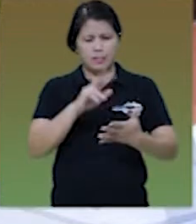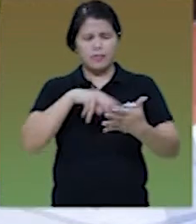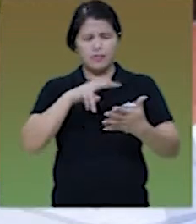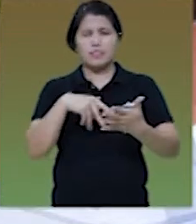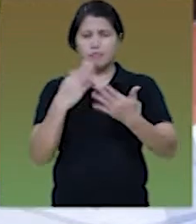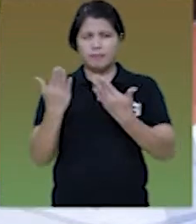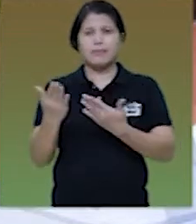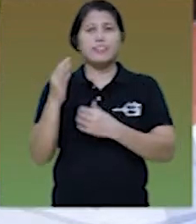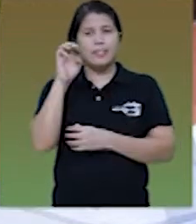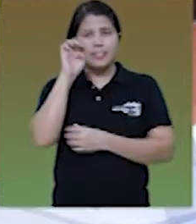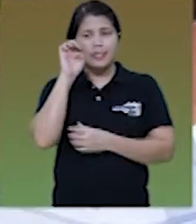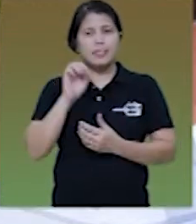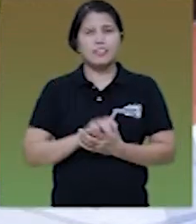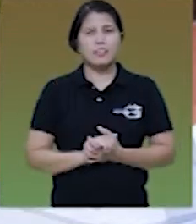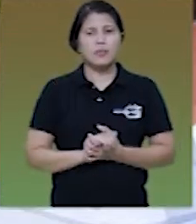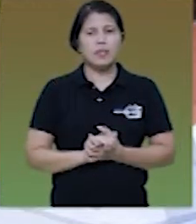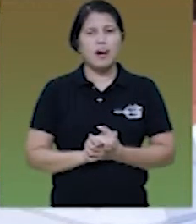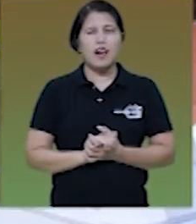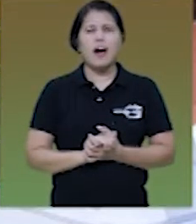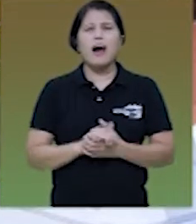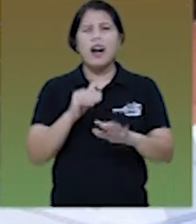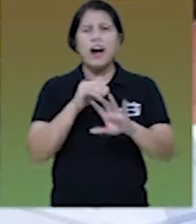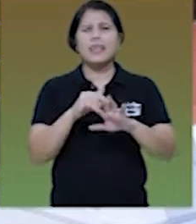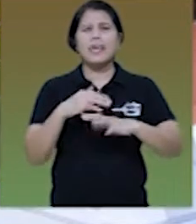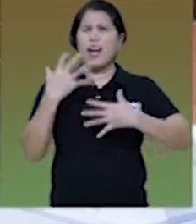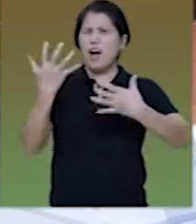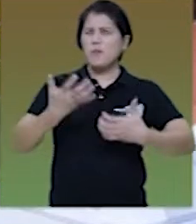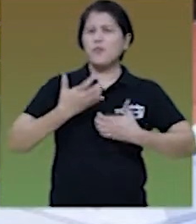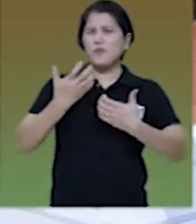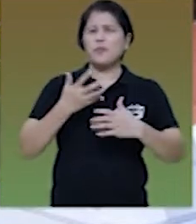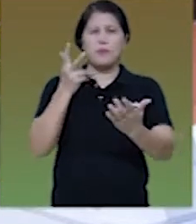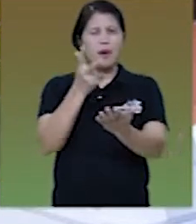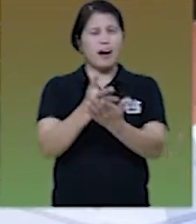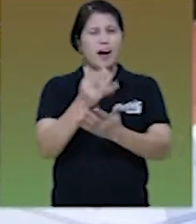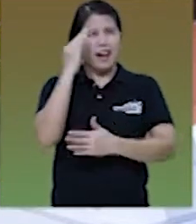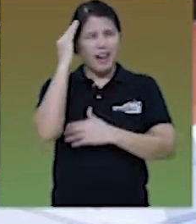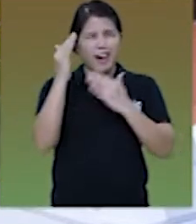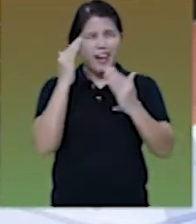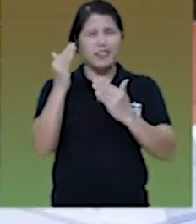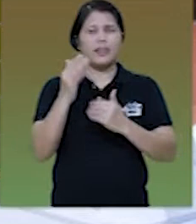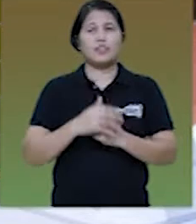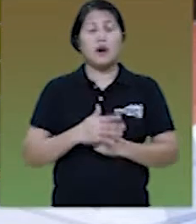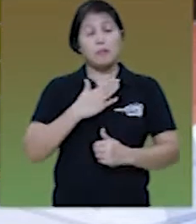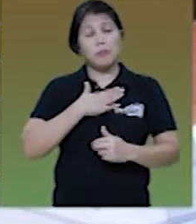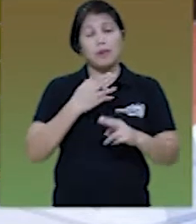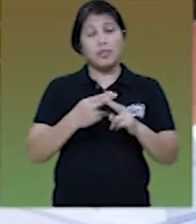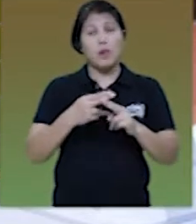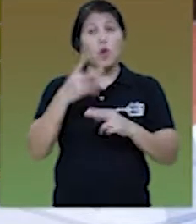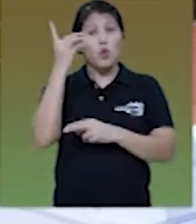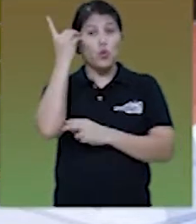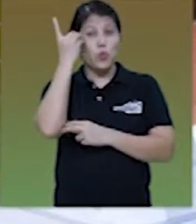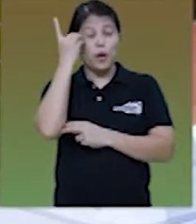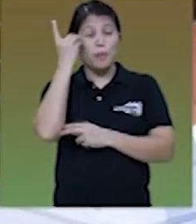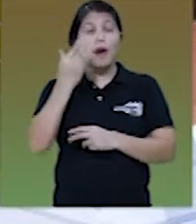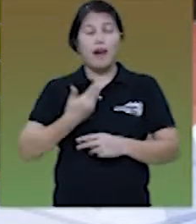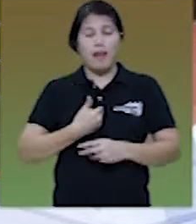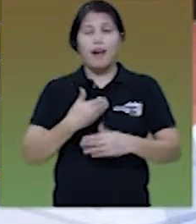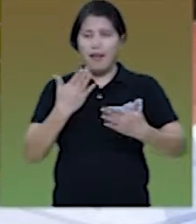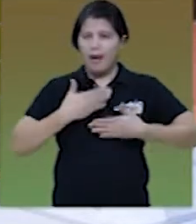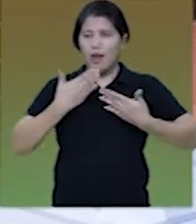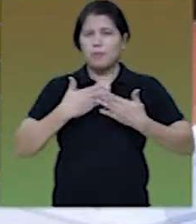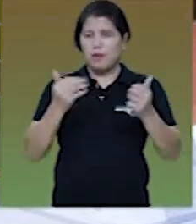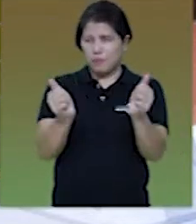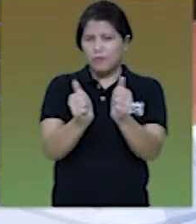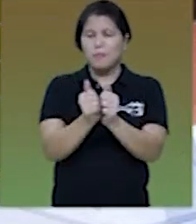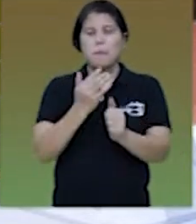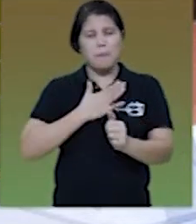Read it, Eliz. at the amusement park. Hi there! My name is Dwayne. I am happy